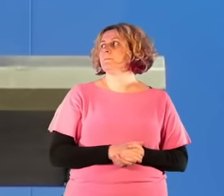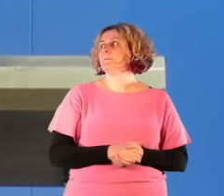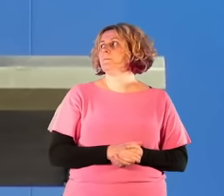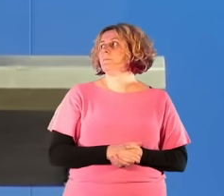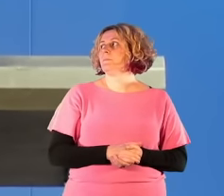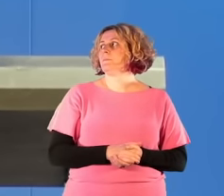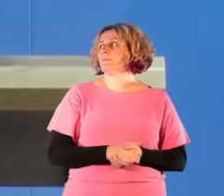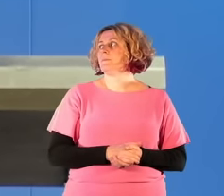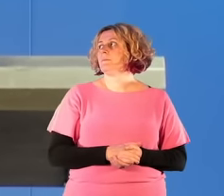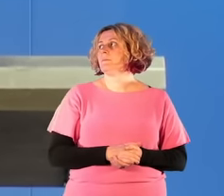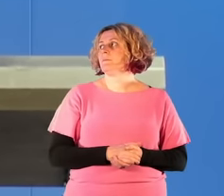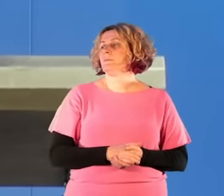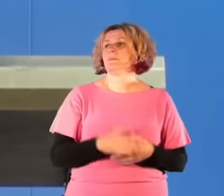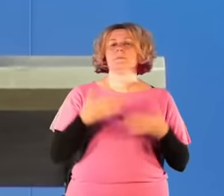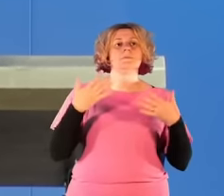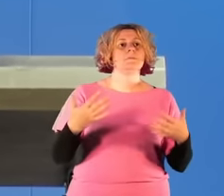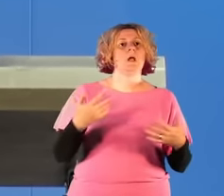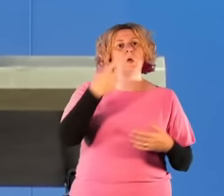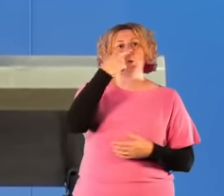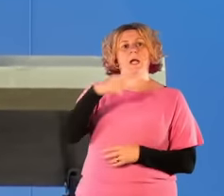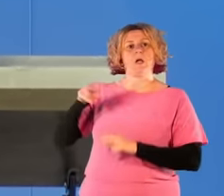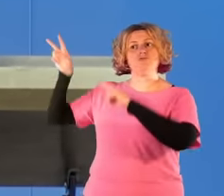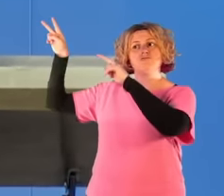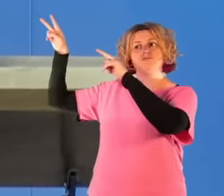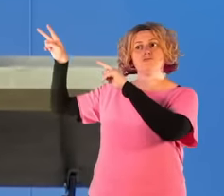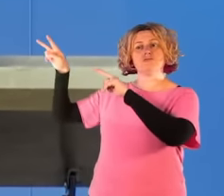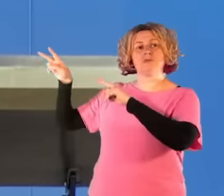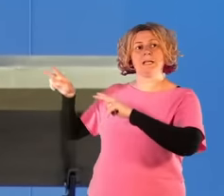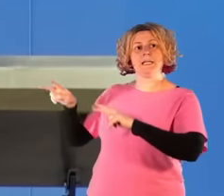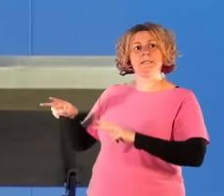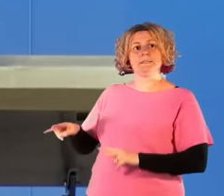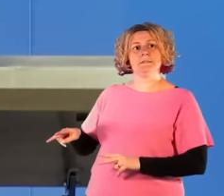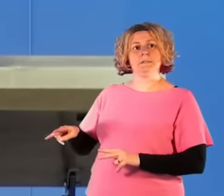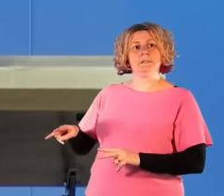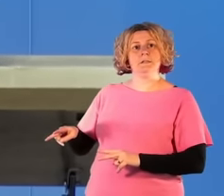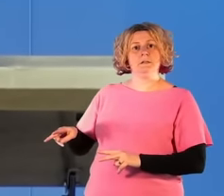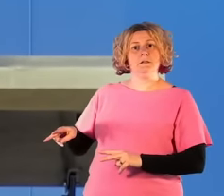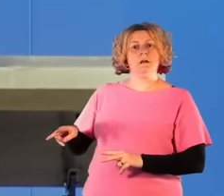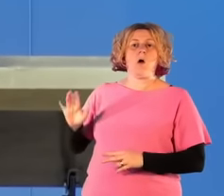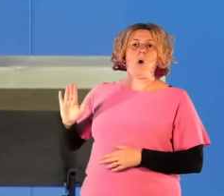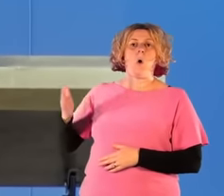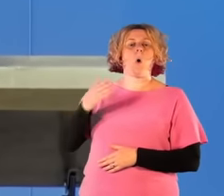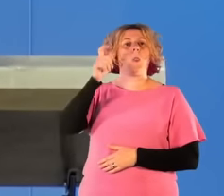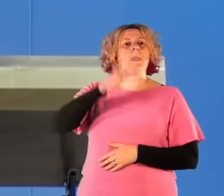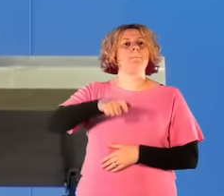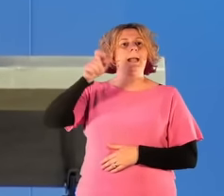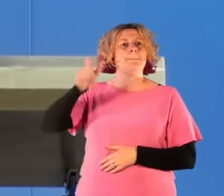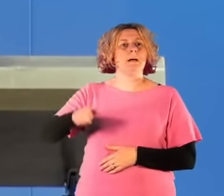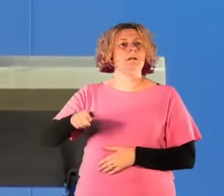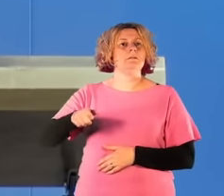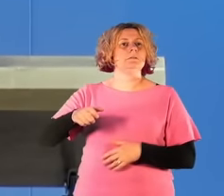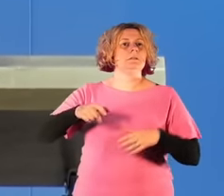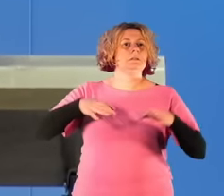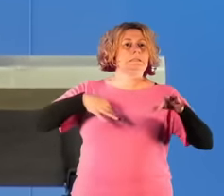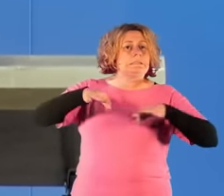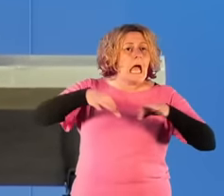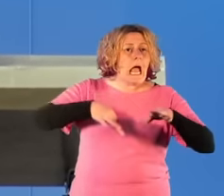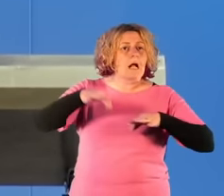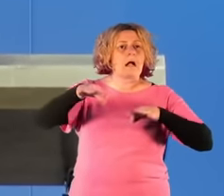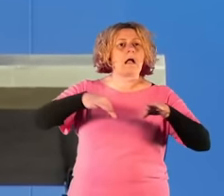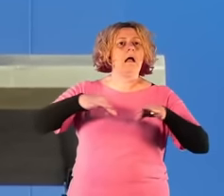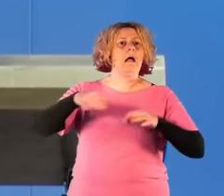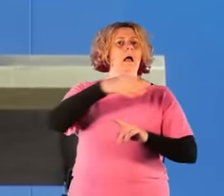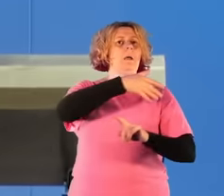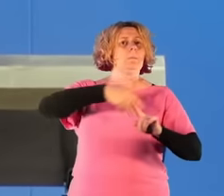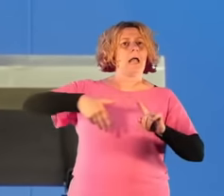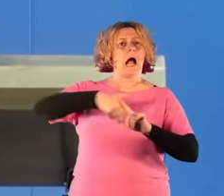attention to many others on a rolling slide in a few moments, and we'll see all those different groups, tech and many others behind the